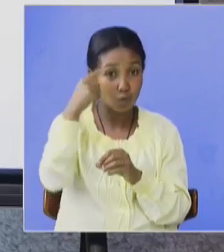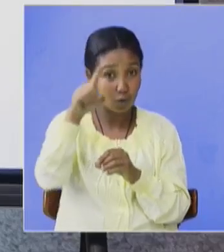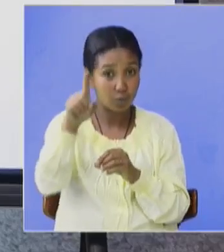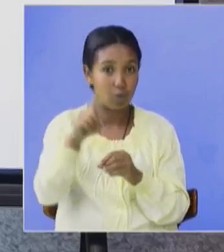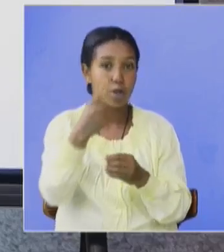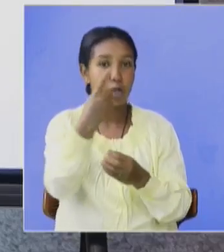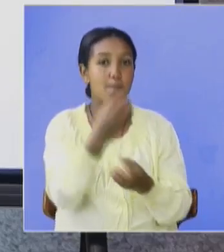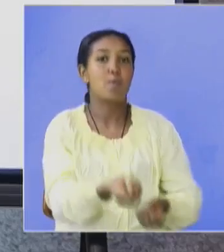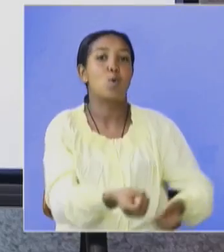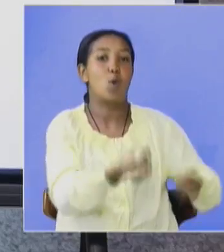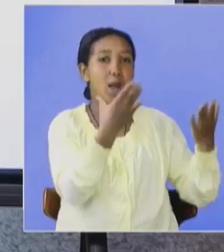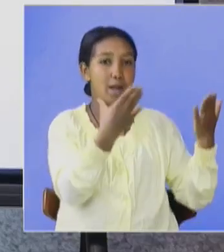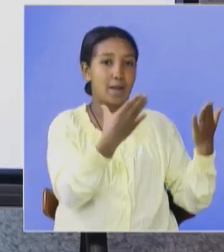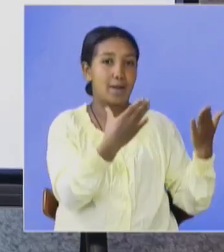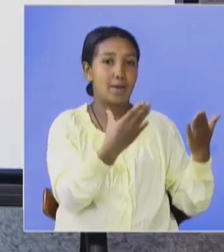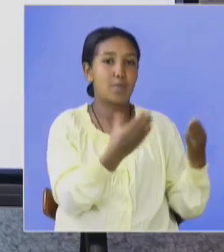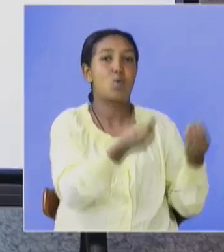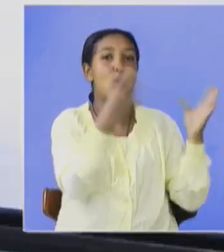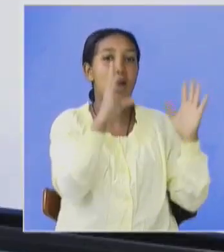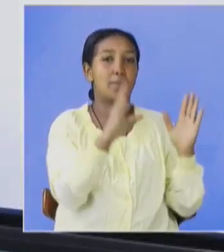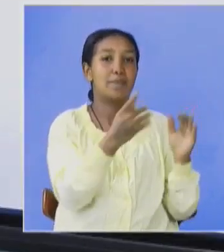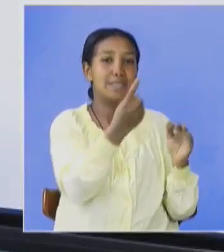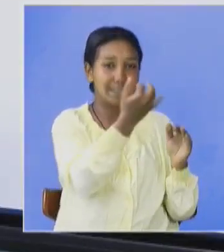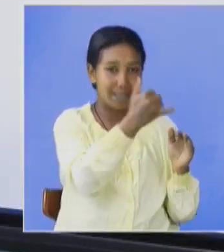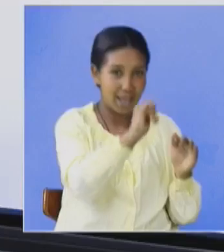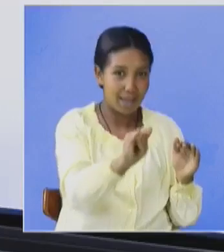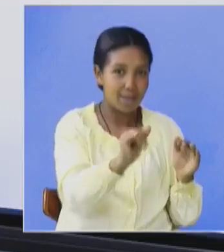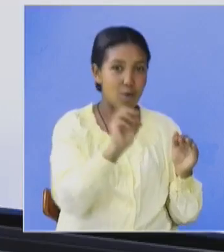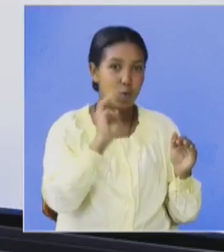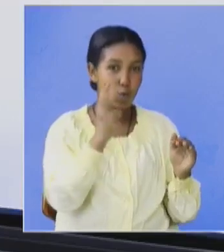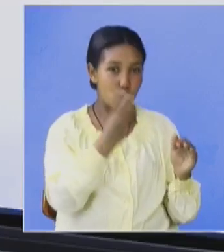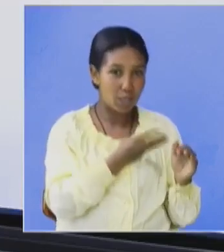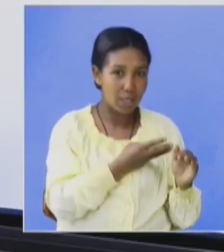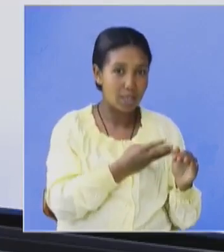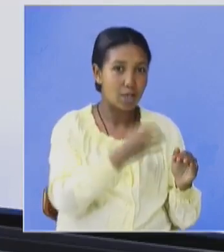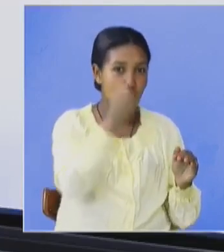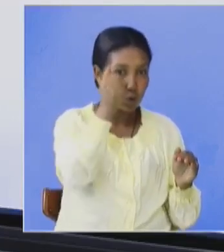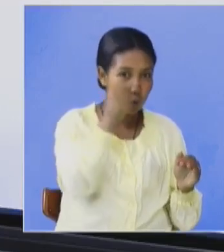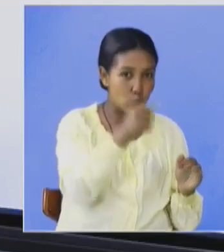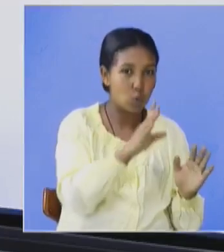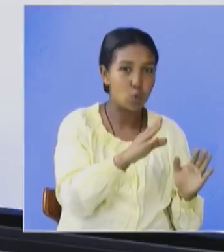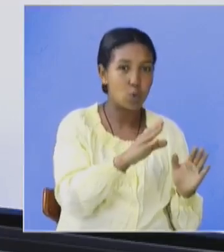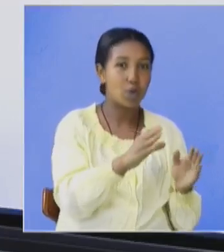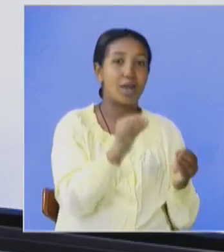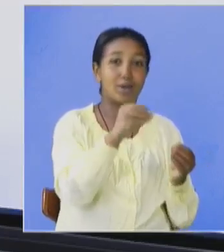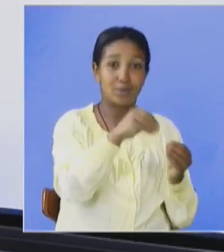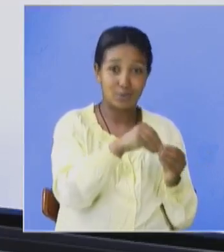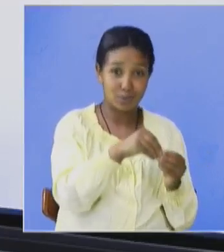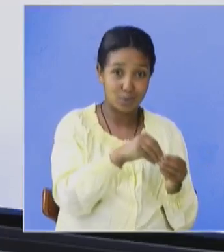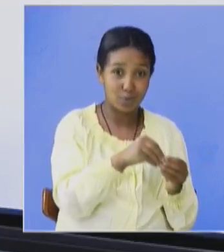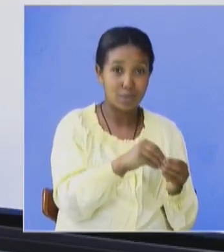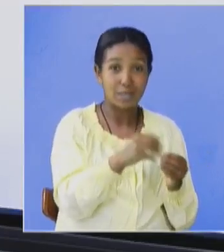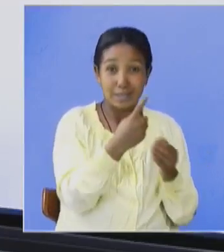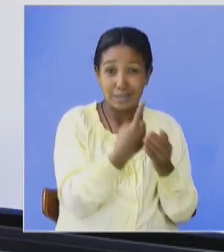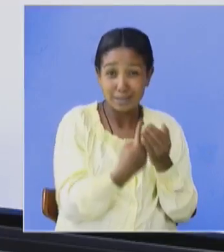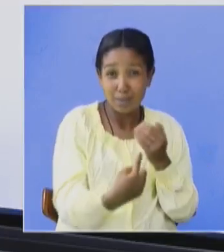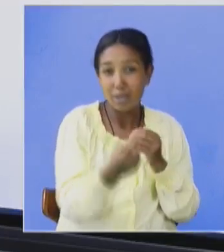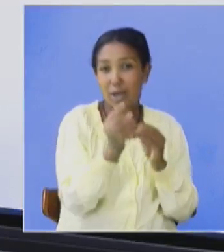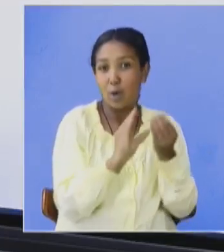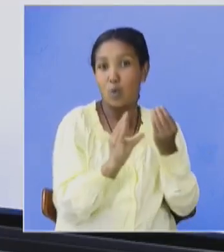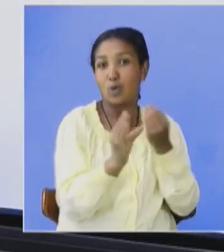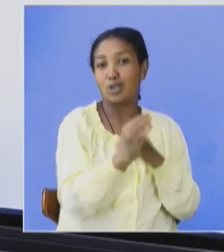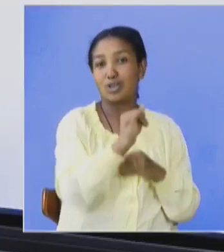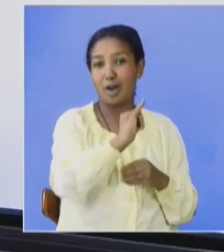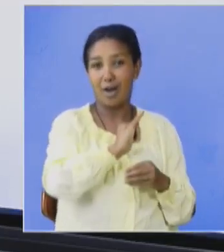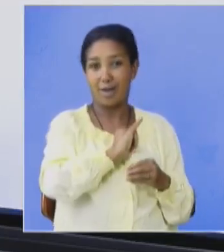plural subjects like what? They, we, and you. And also for special condition,